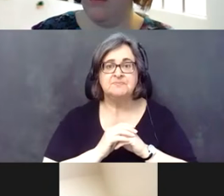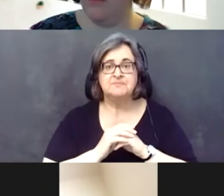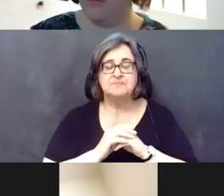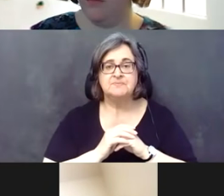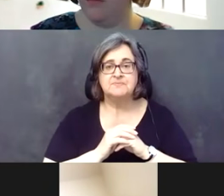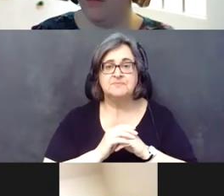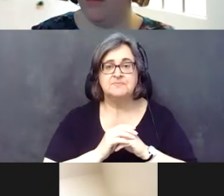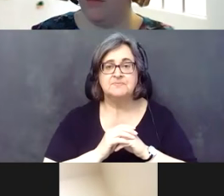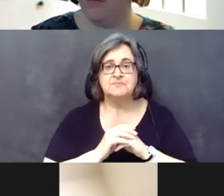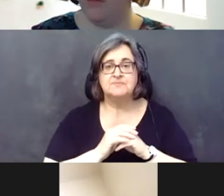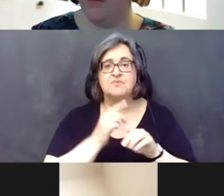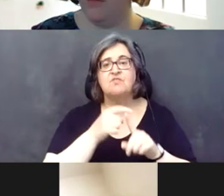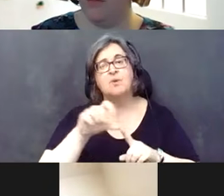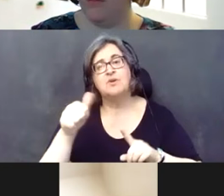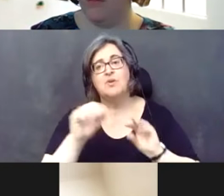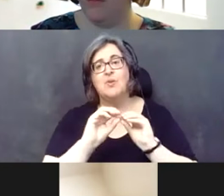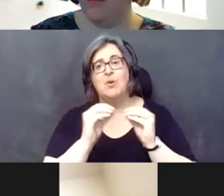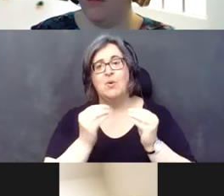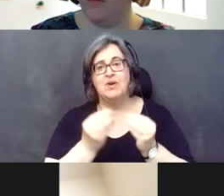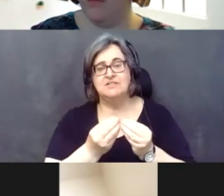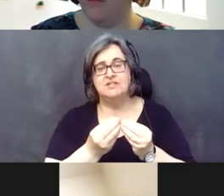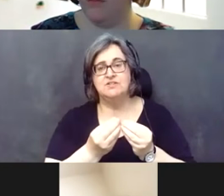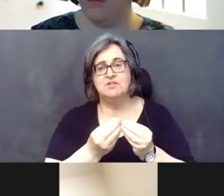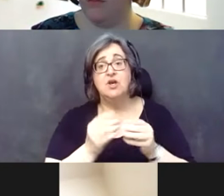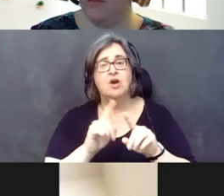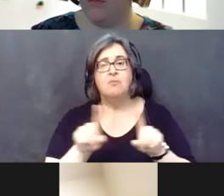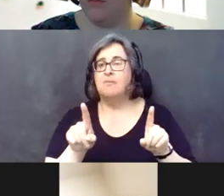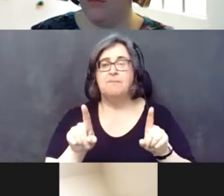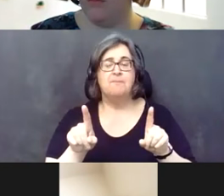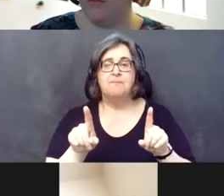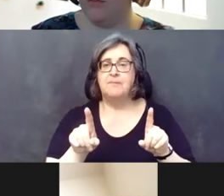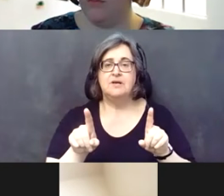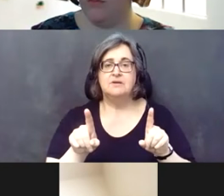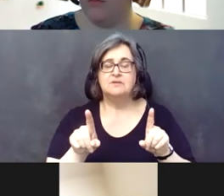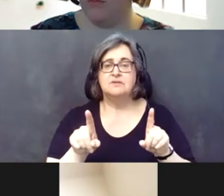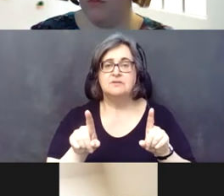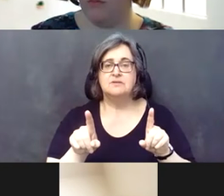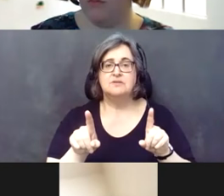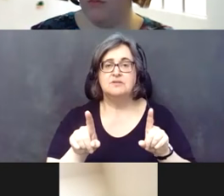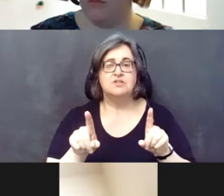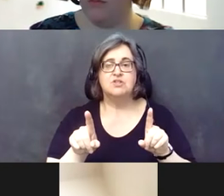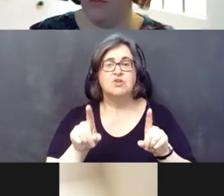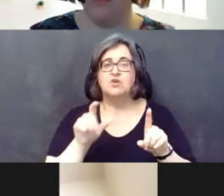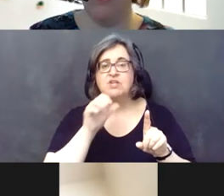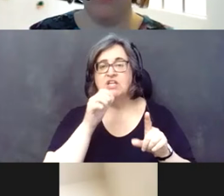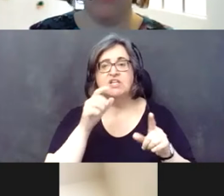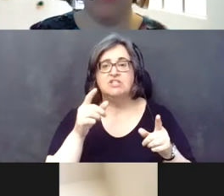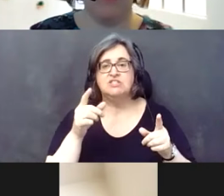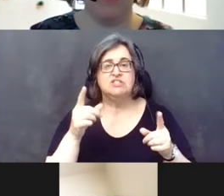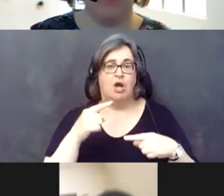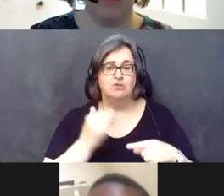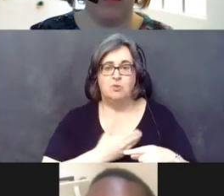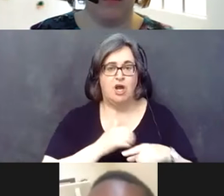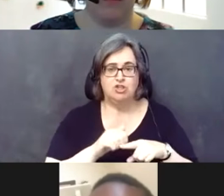from another organization, but they were not present during our trainings.